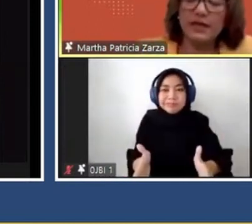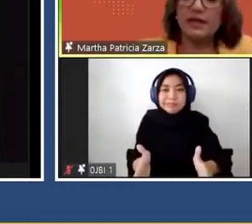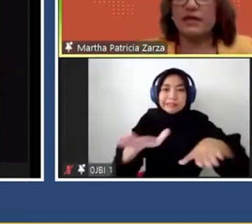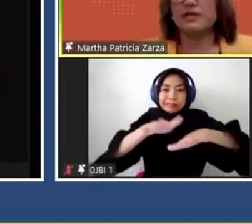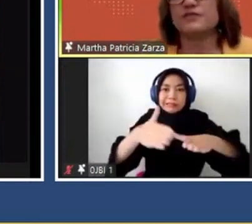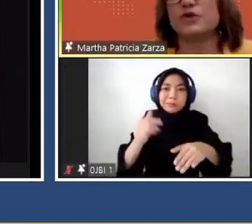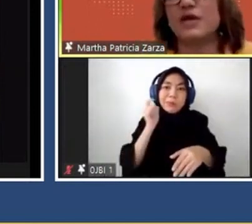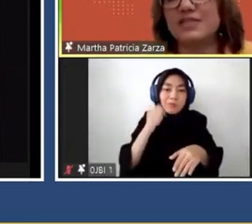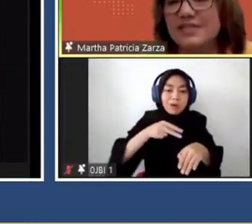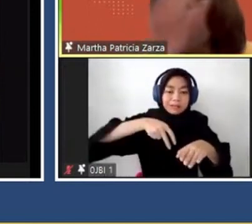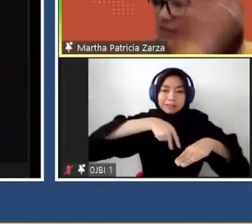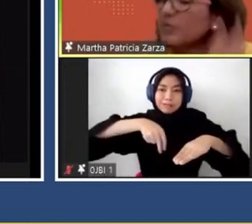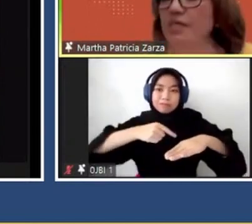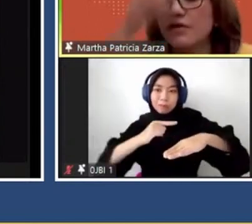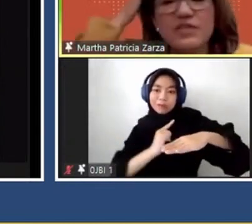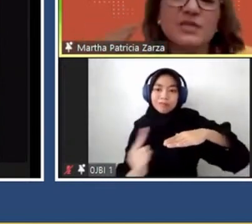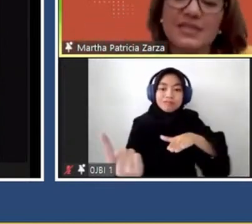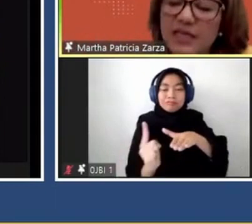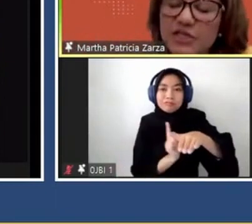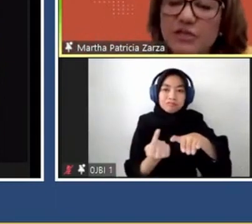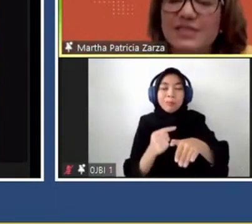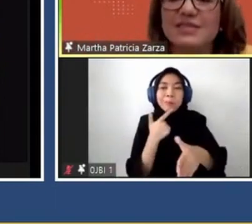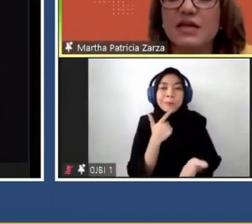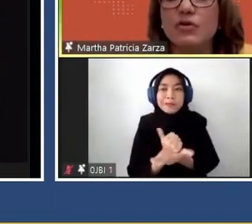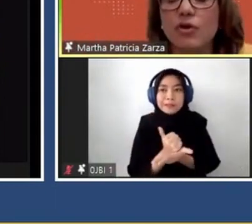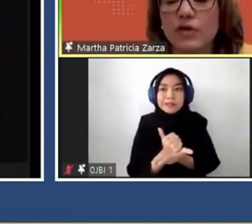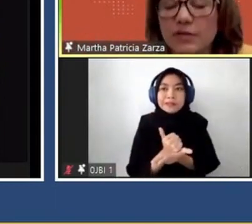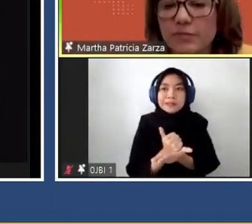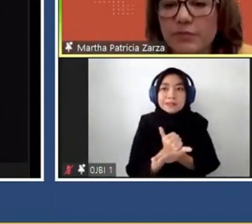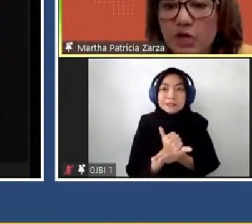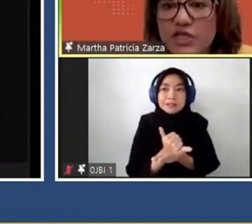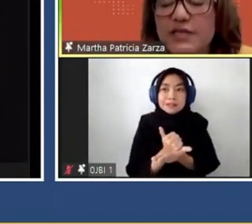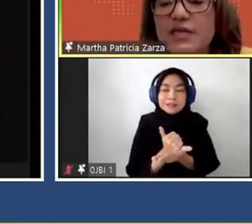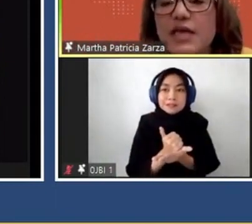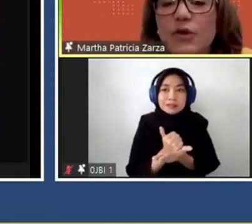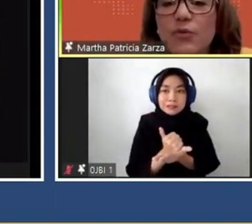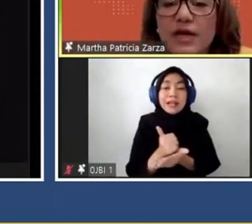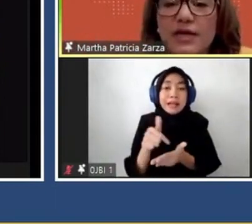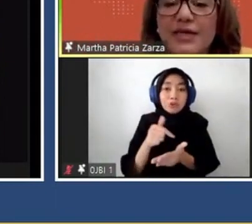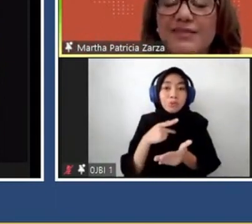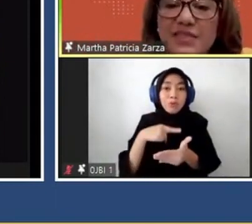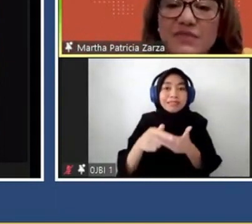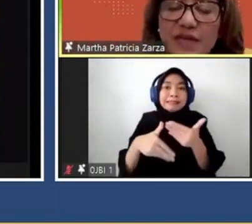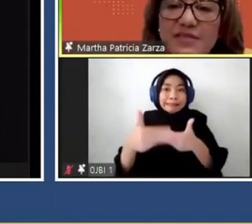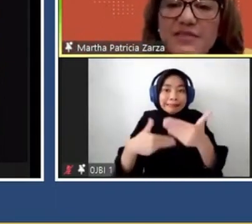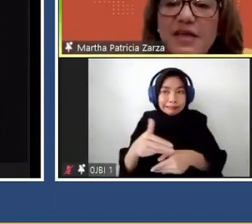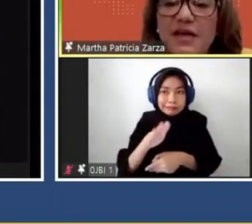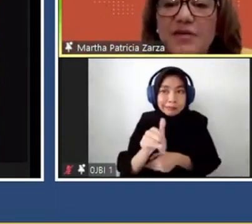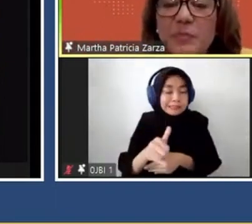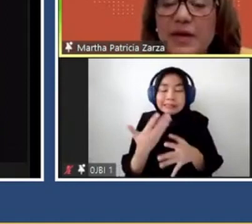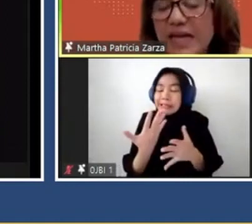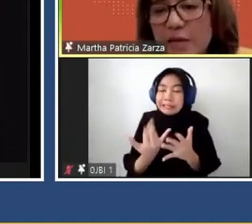women. So as I said at the beginning of this presentation, this is an ongoing project. We are in this